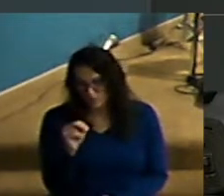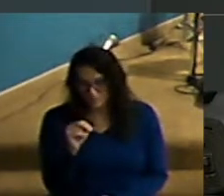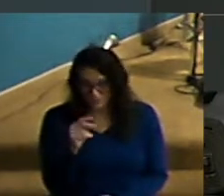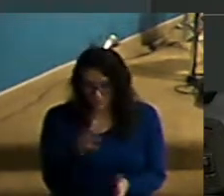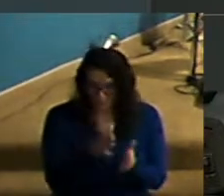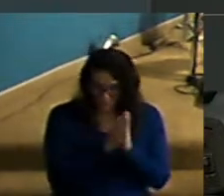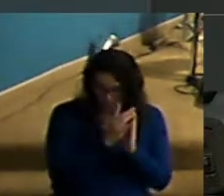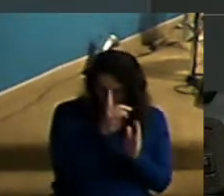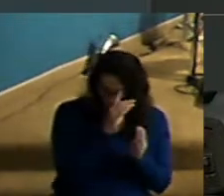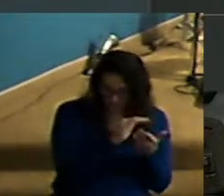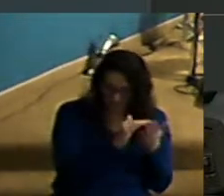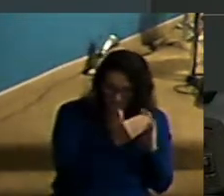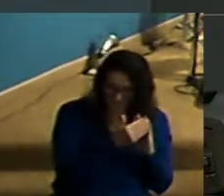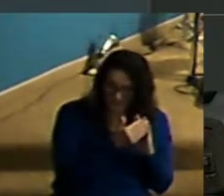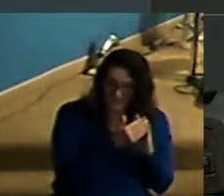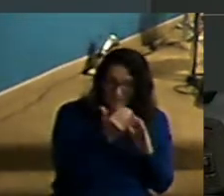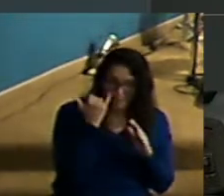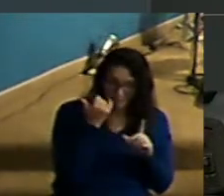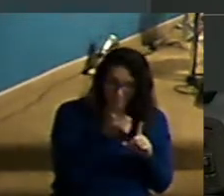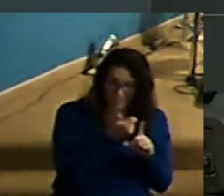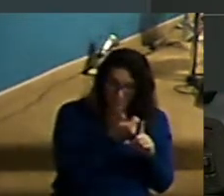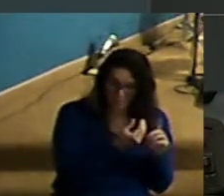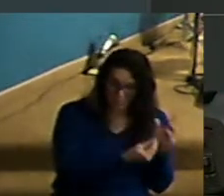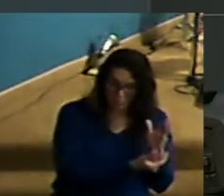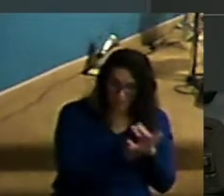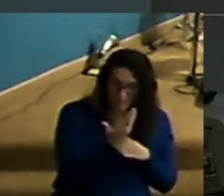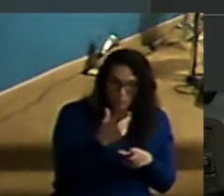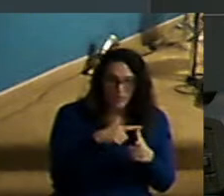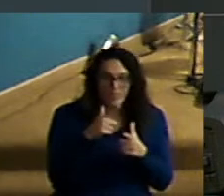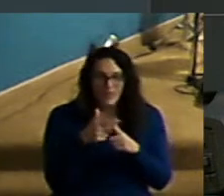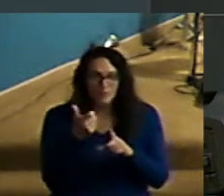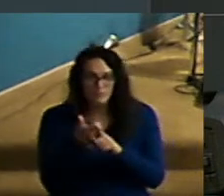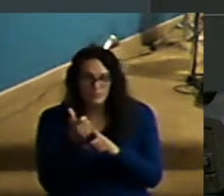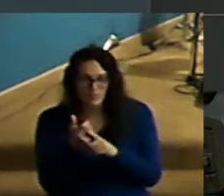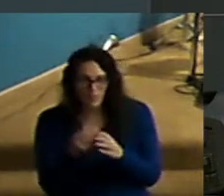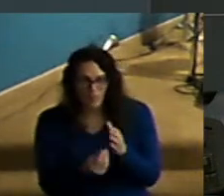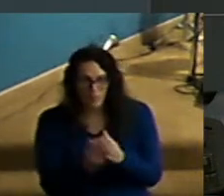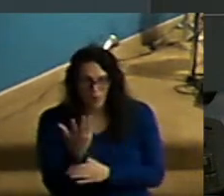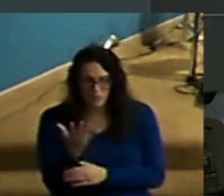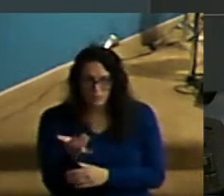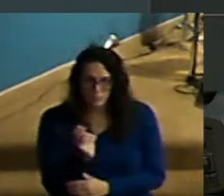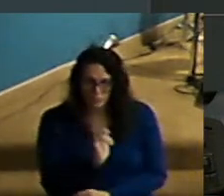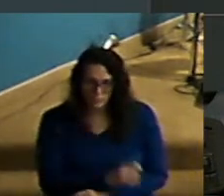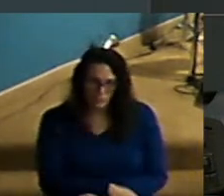city. If it prospers, you'll prosper.